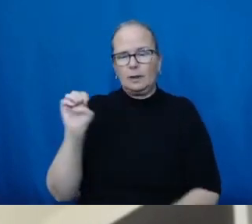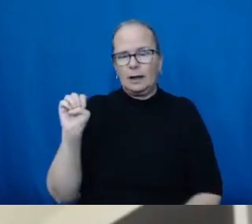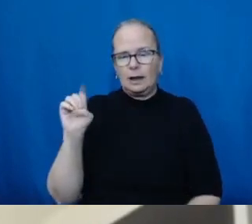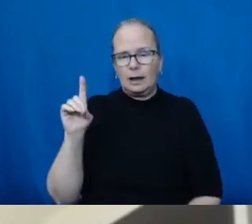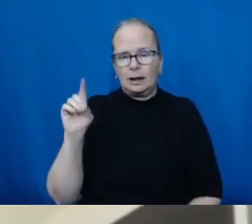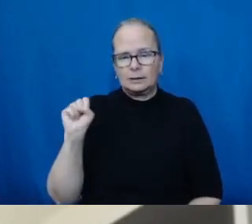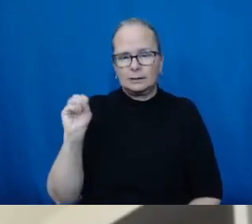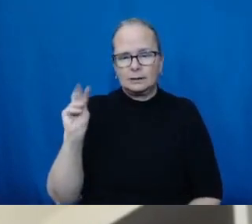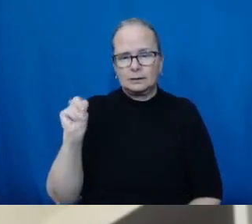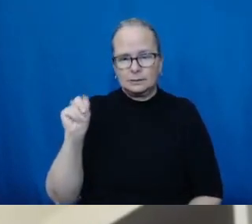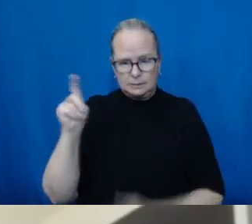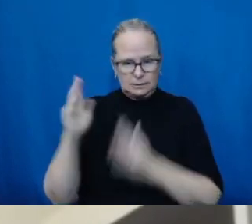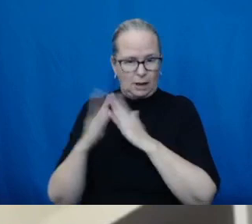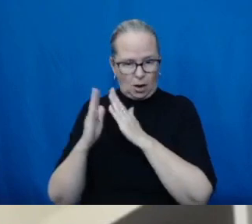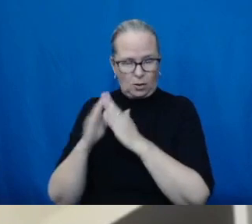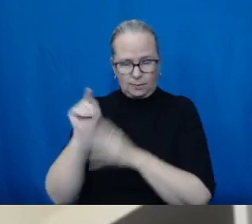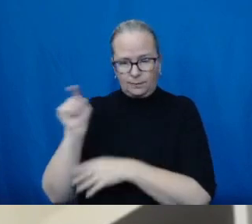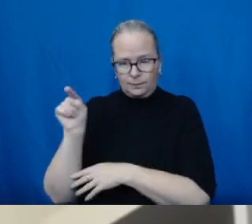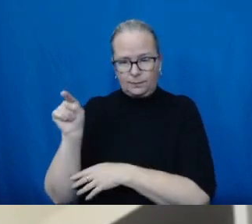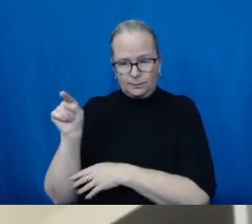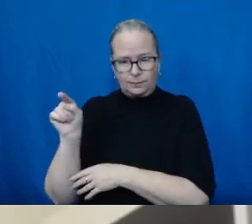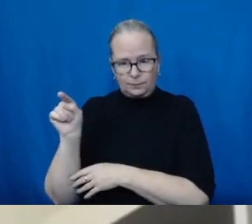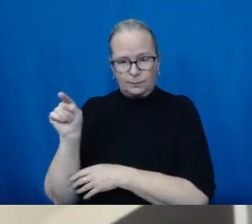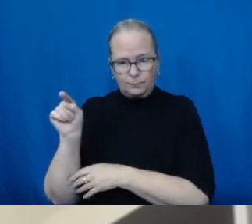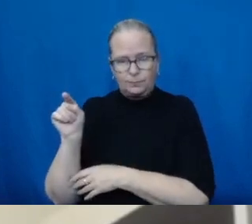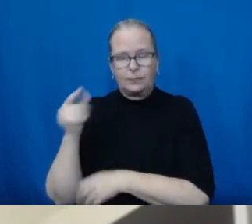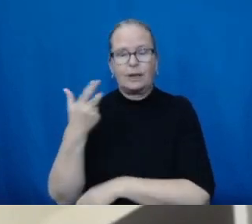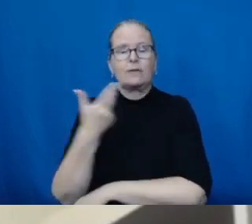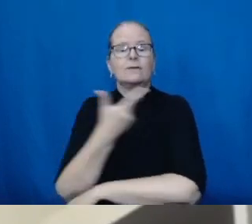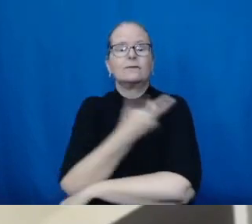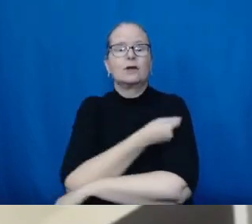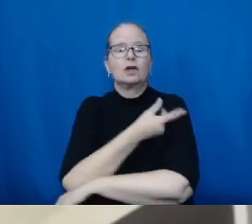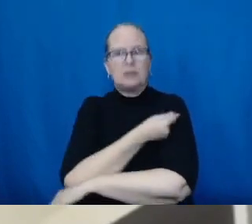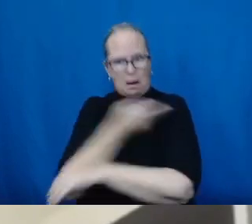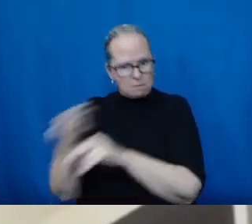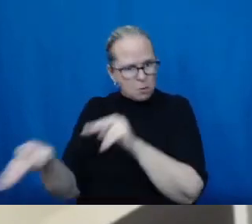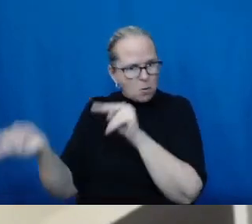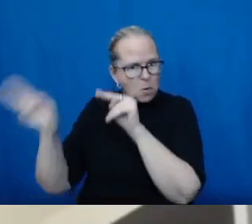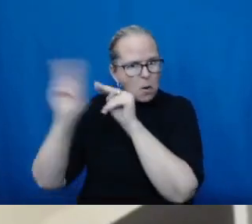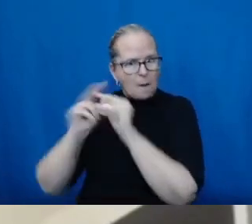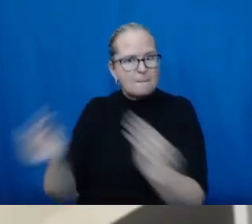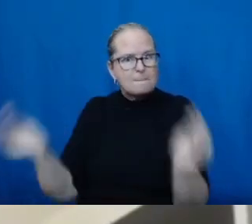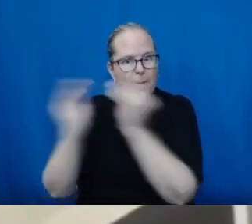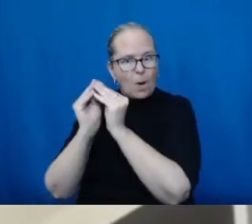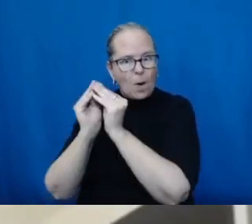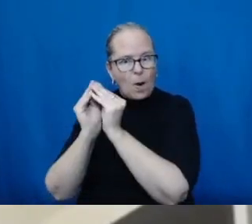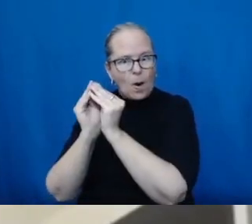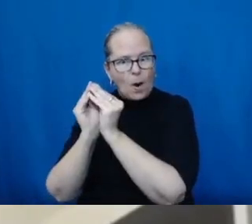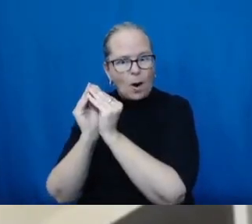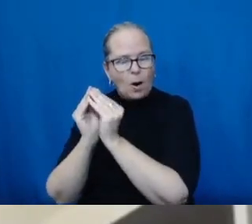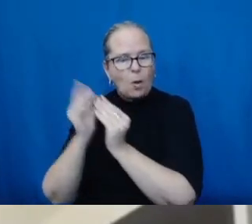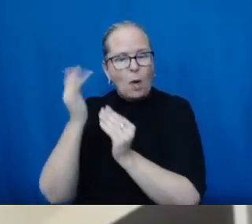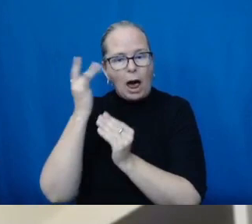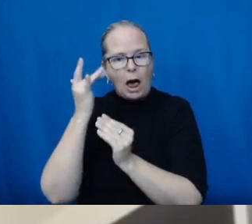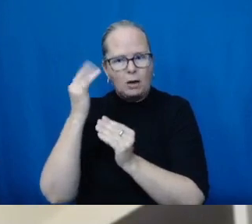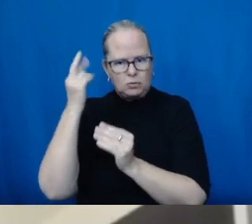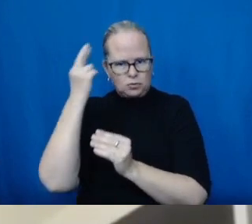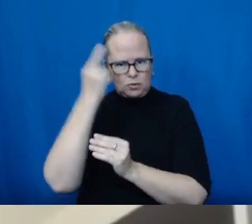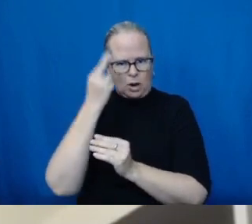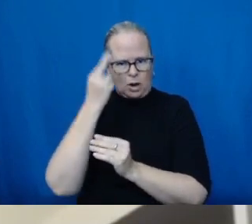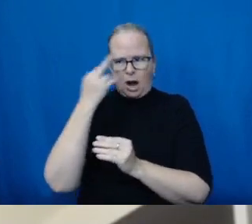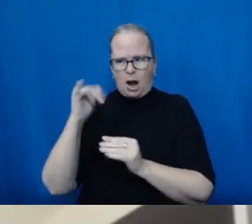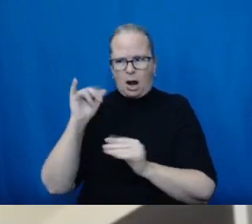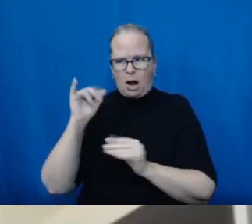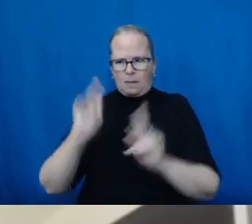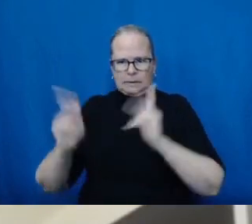rates because they know so many people there who are sick. Often, if they can have a one-on-one conversation with someone in their lives who's been in the ICU or has a family member who's